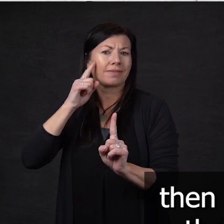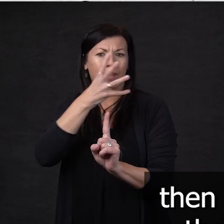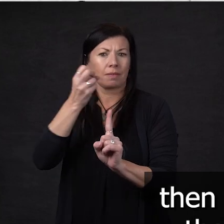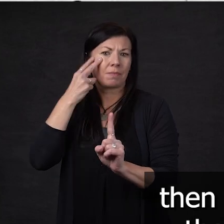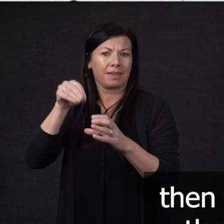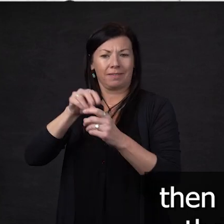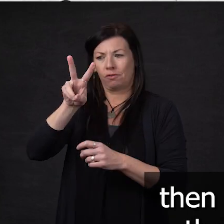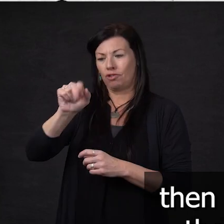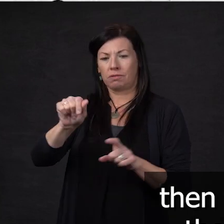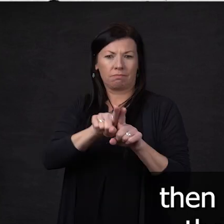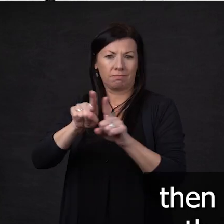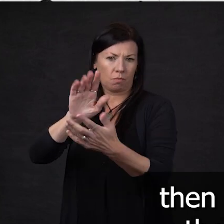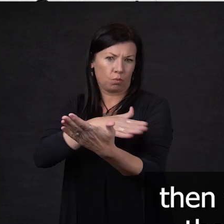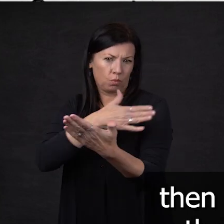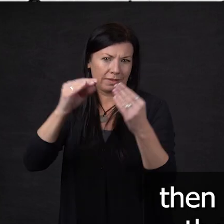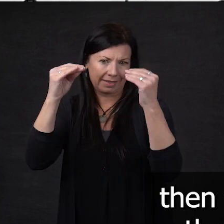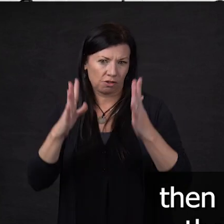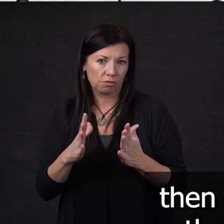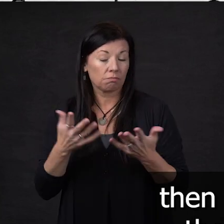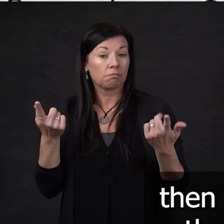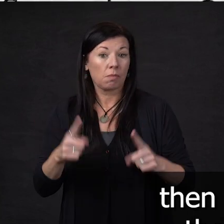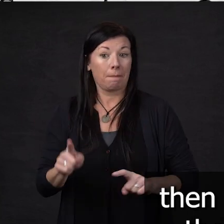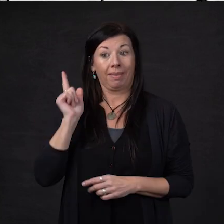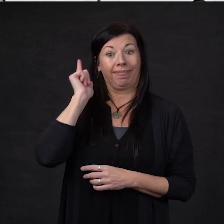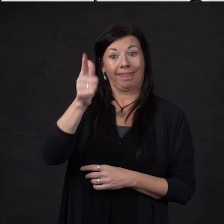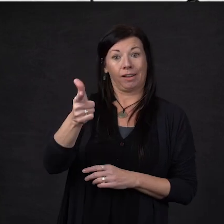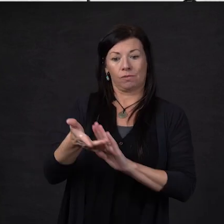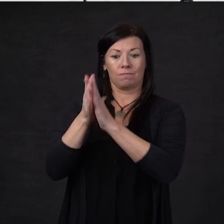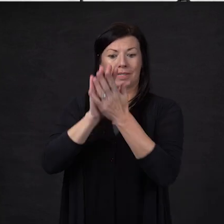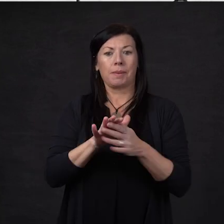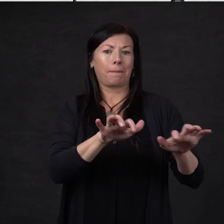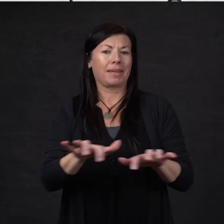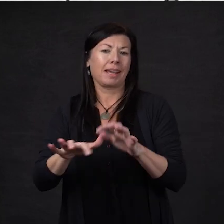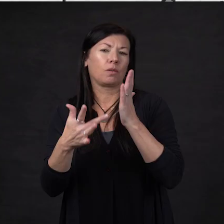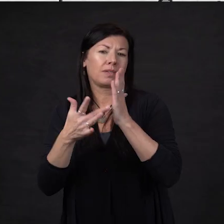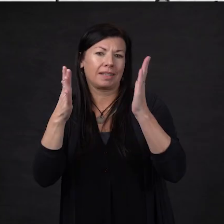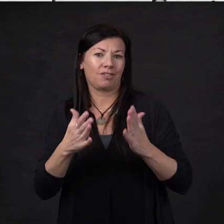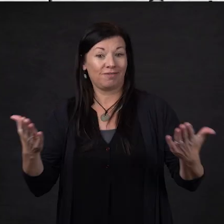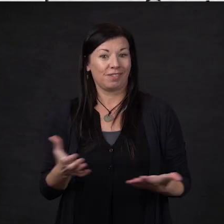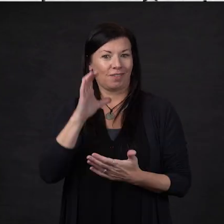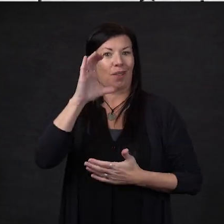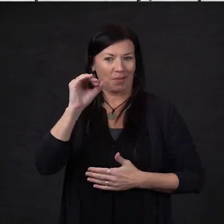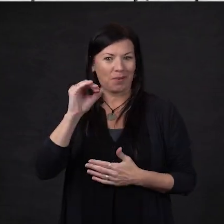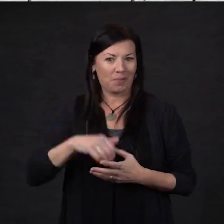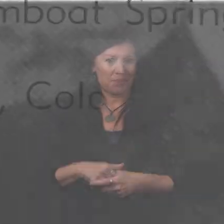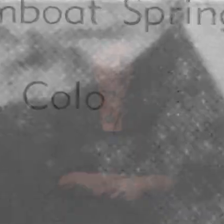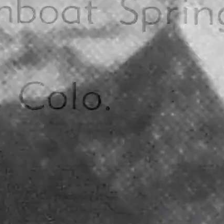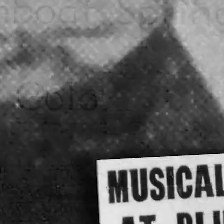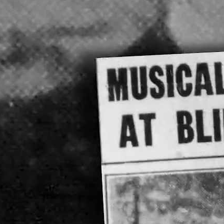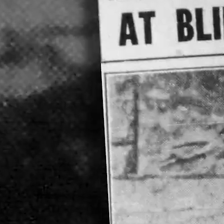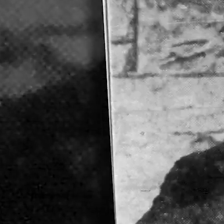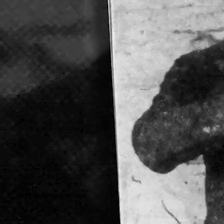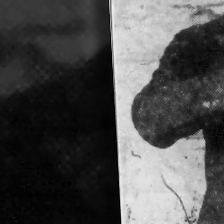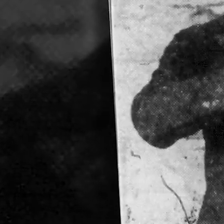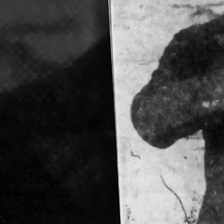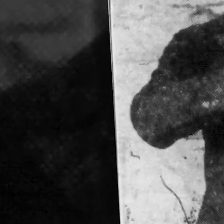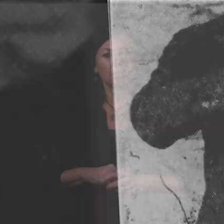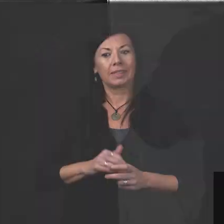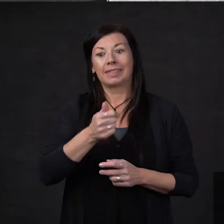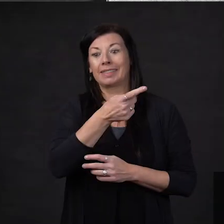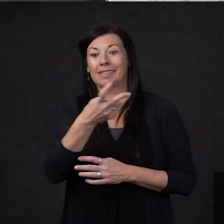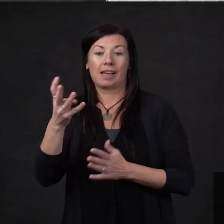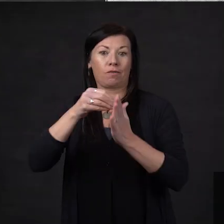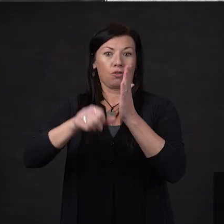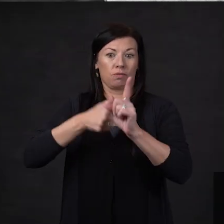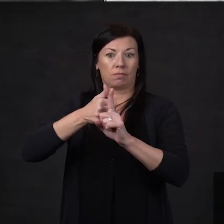and the Blind in Virginia as a music teacher. Later, he became a piano technician in Colorado. News articles about Leland Logan